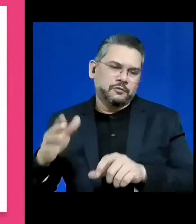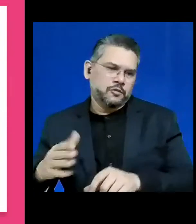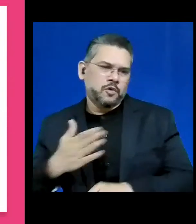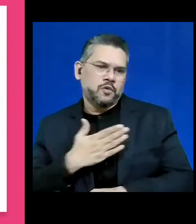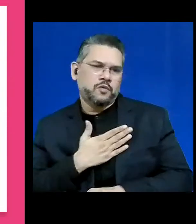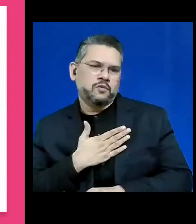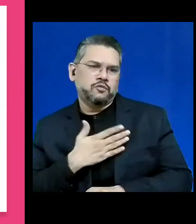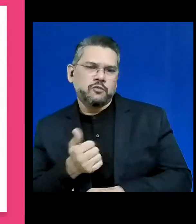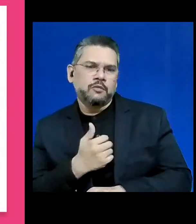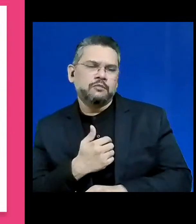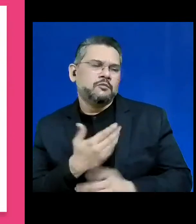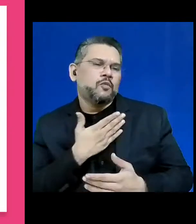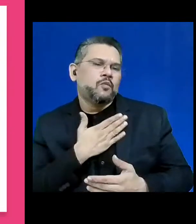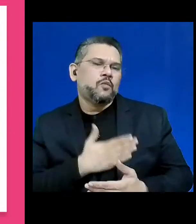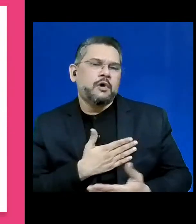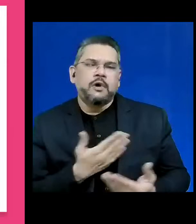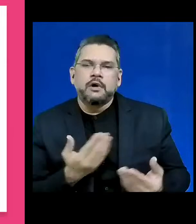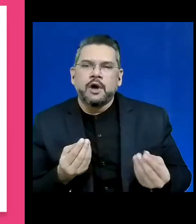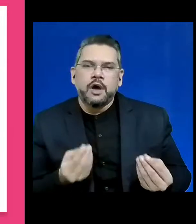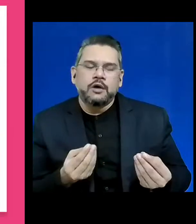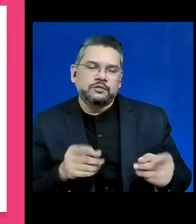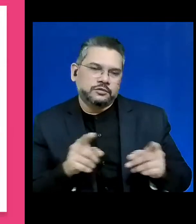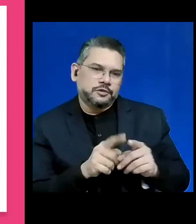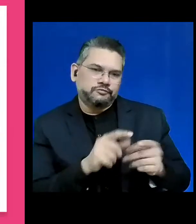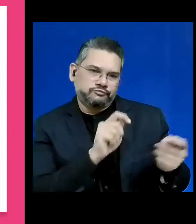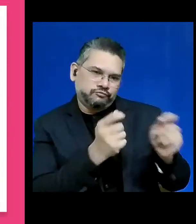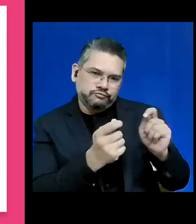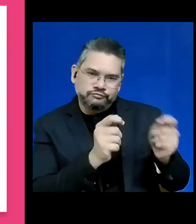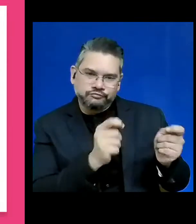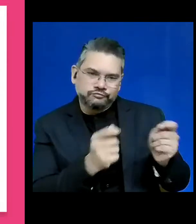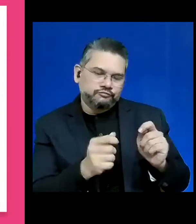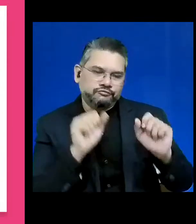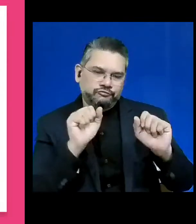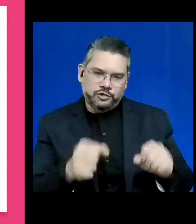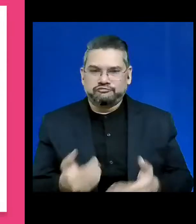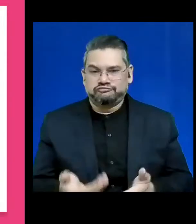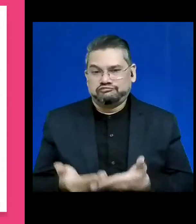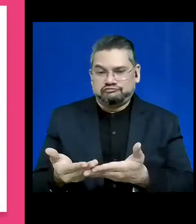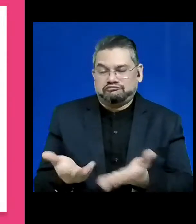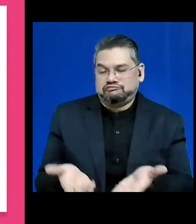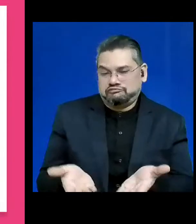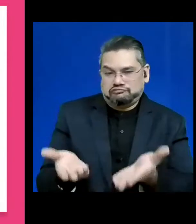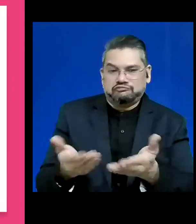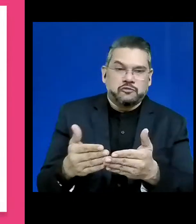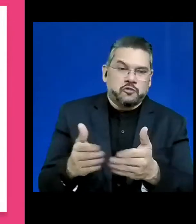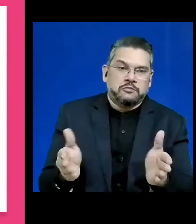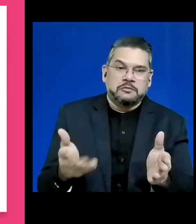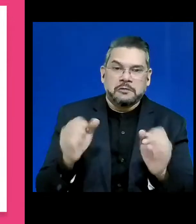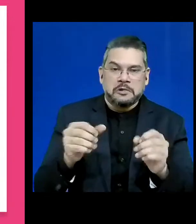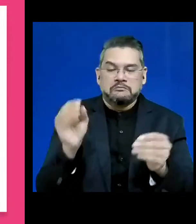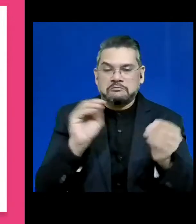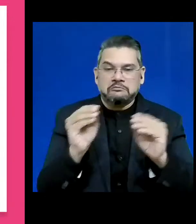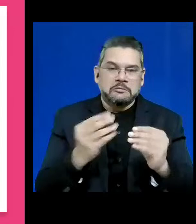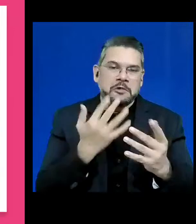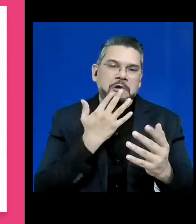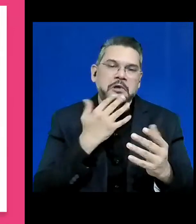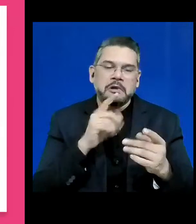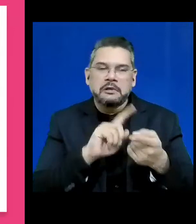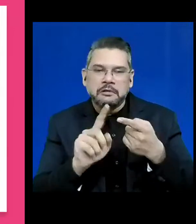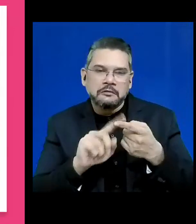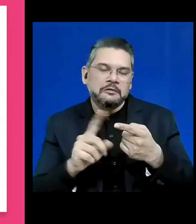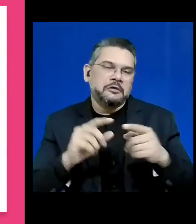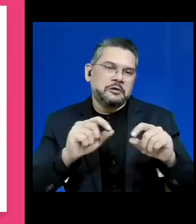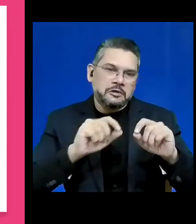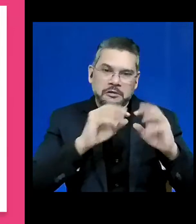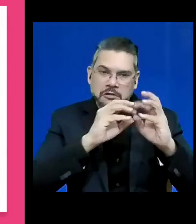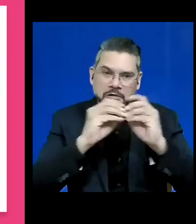Modern layout technologies do actually allow users to support increasing the text.